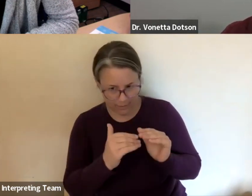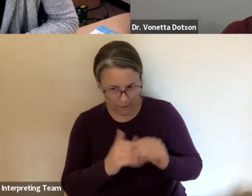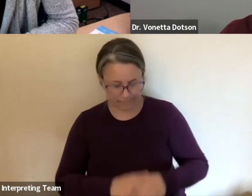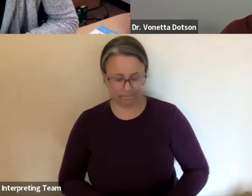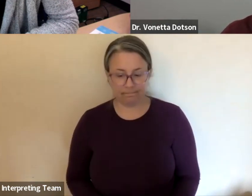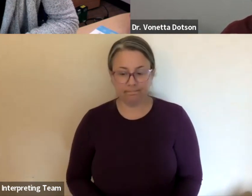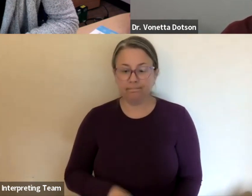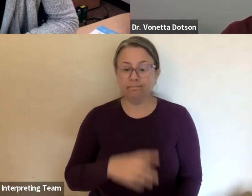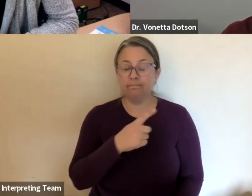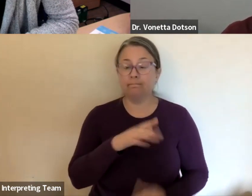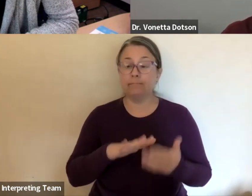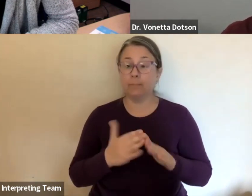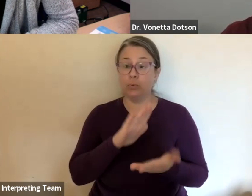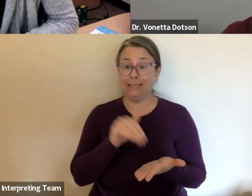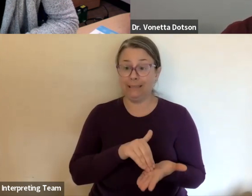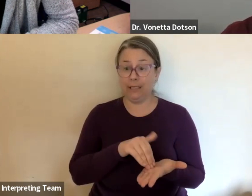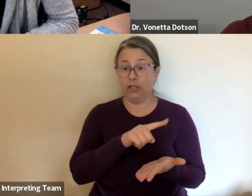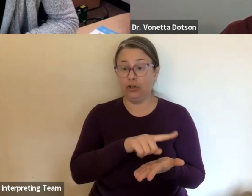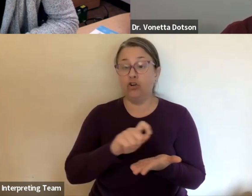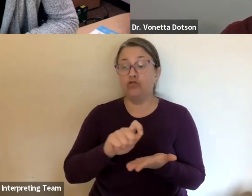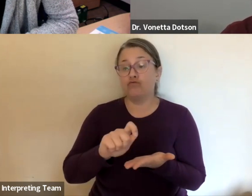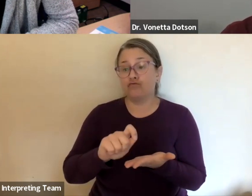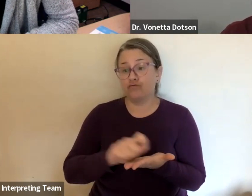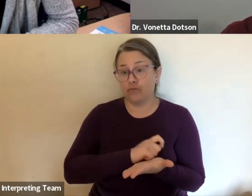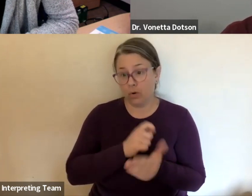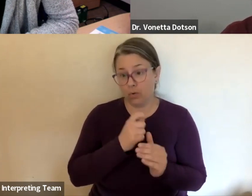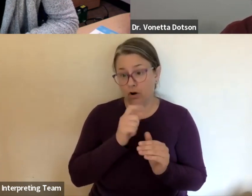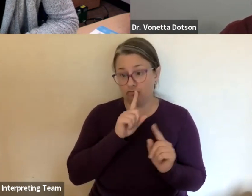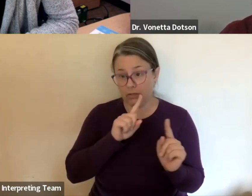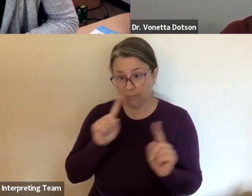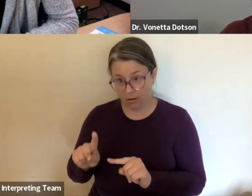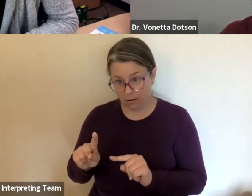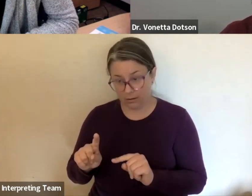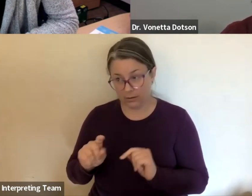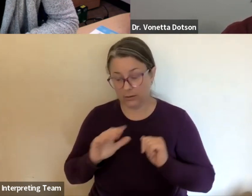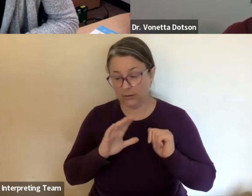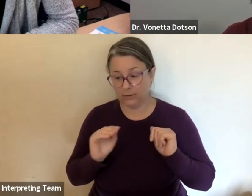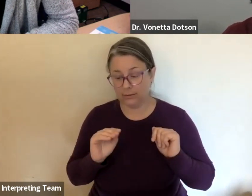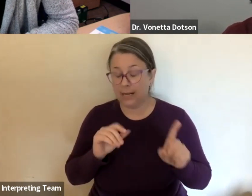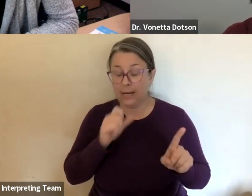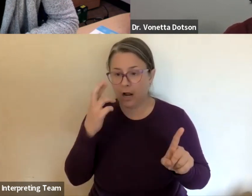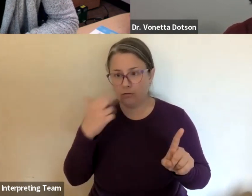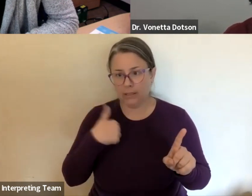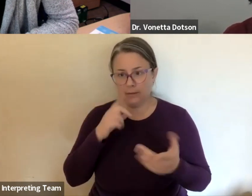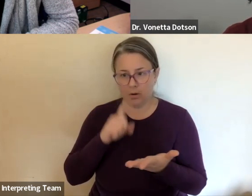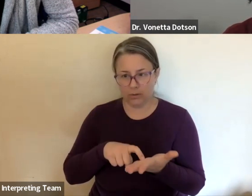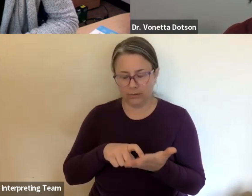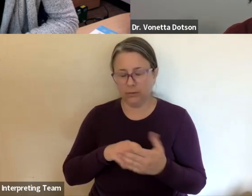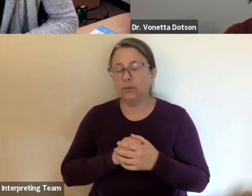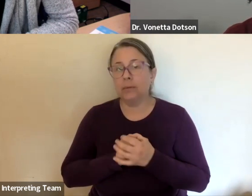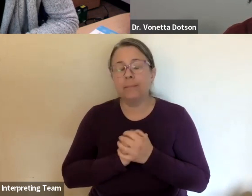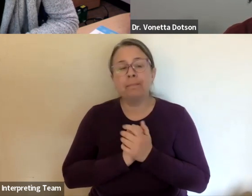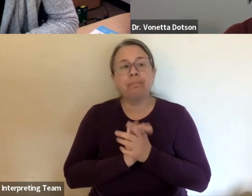was going to see the email, saying, we will not tolerate racism that we are offended